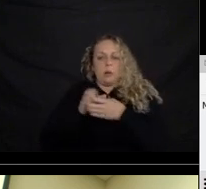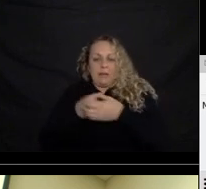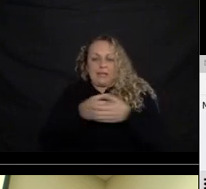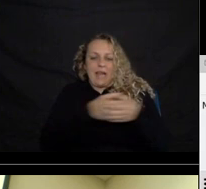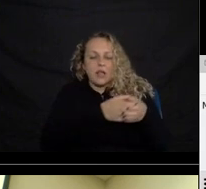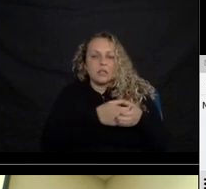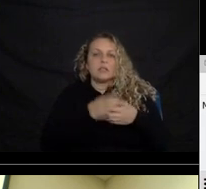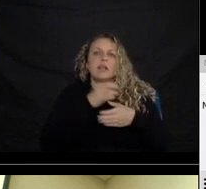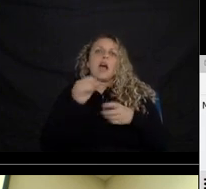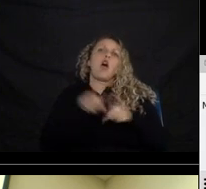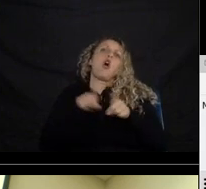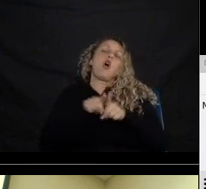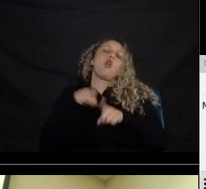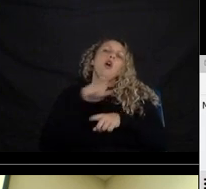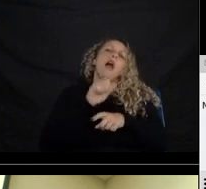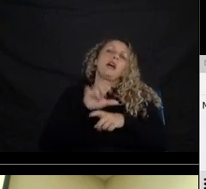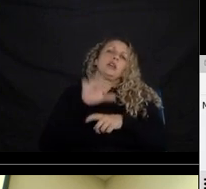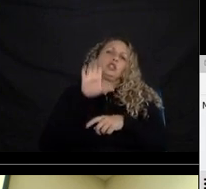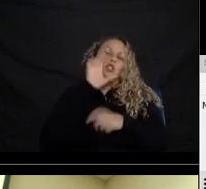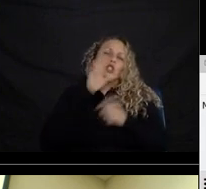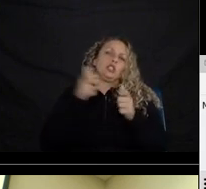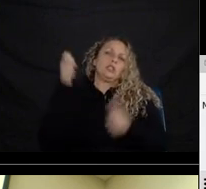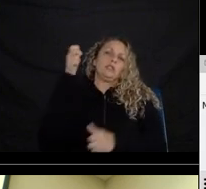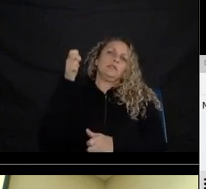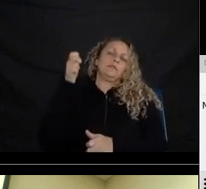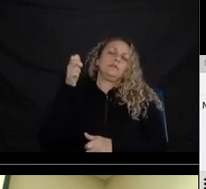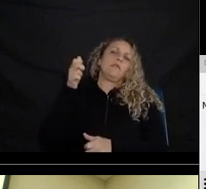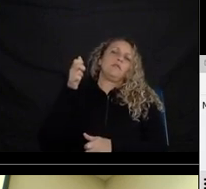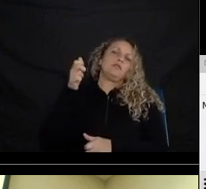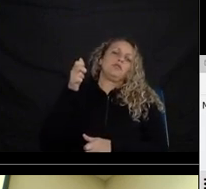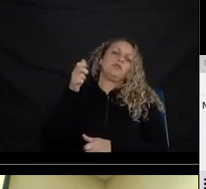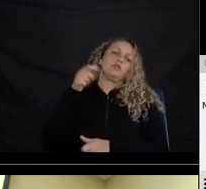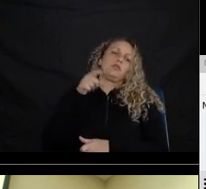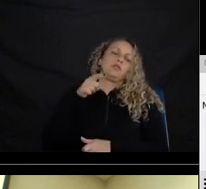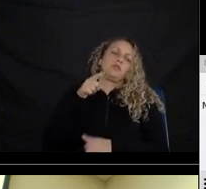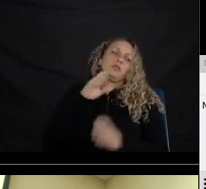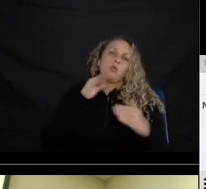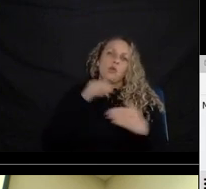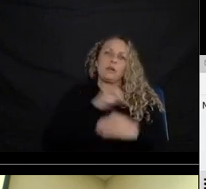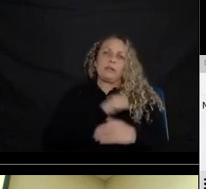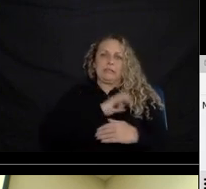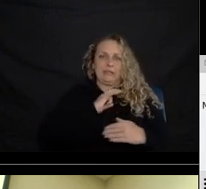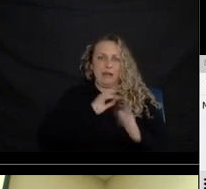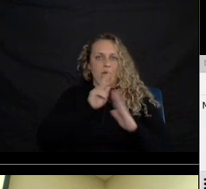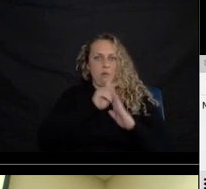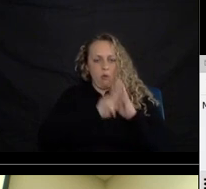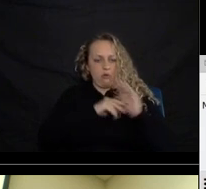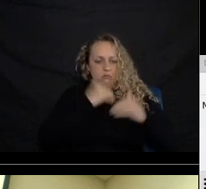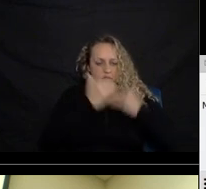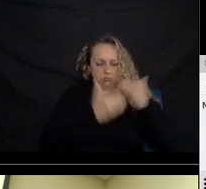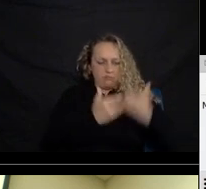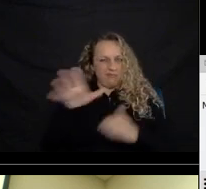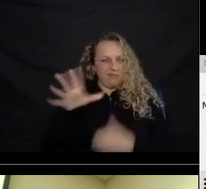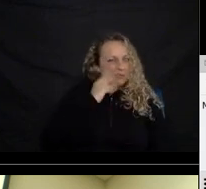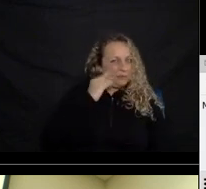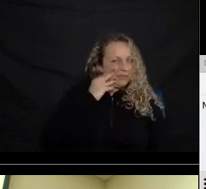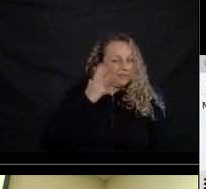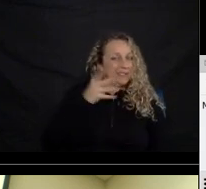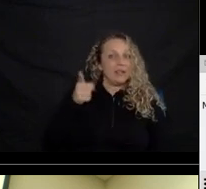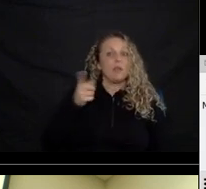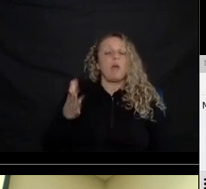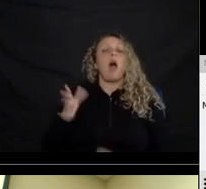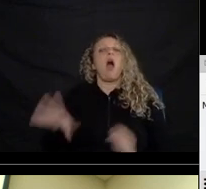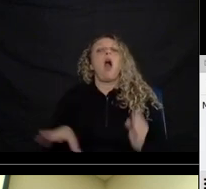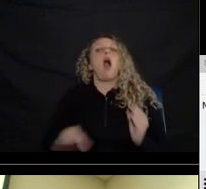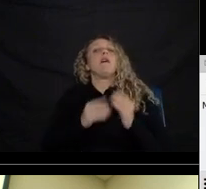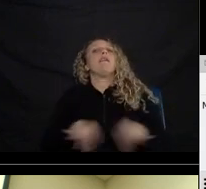also as a chief fire officer working on staffing protocols and things of that nature. But he brings an